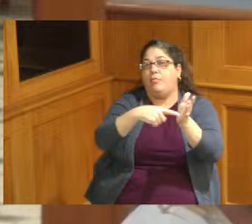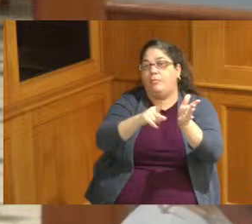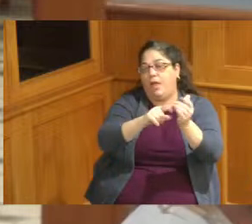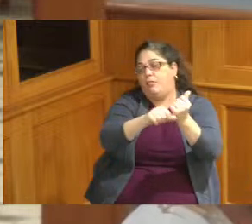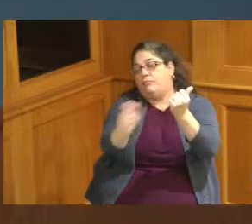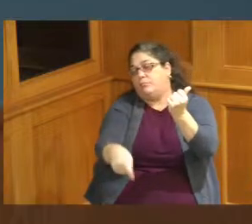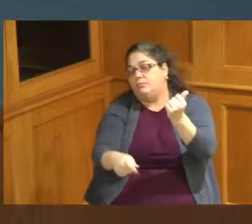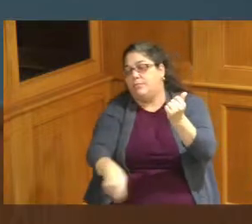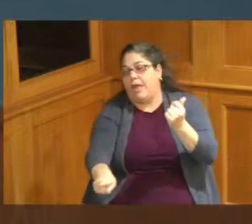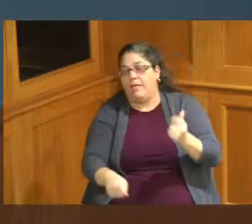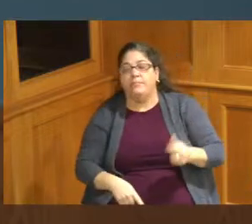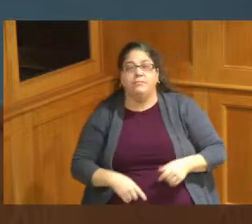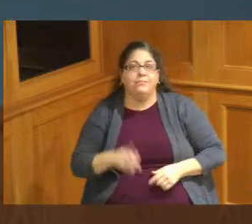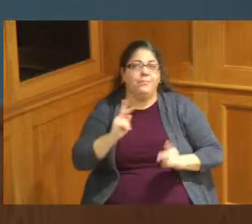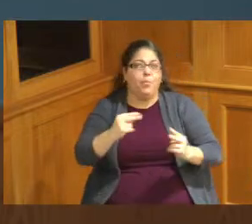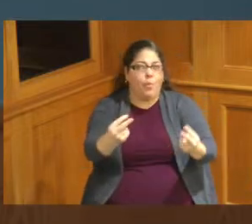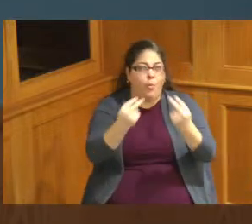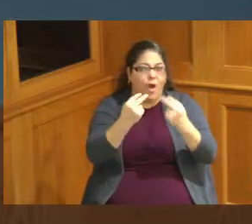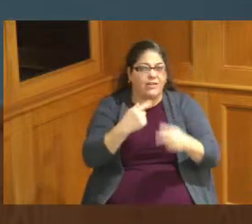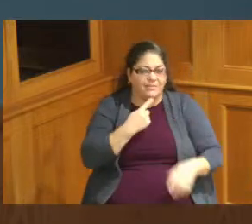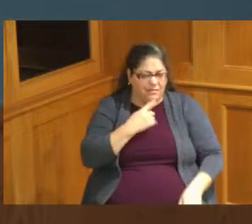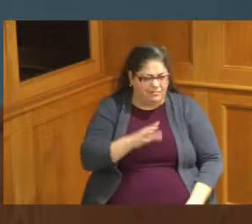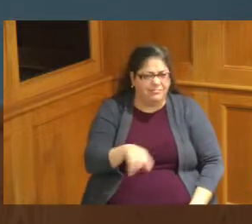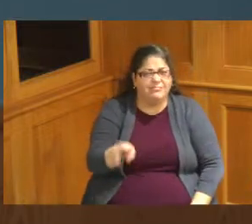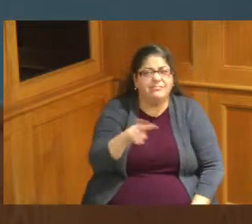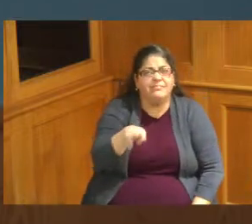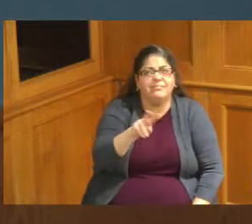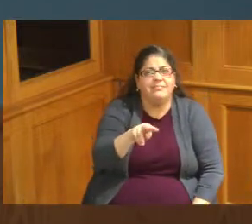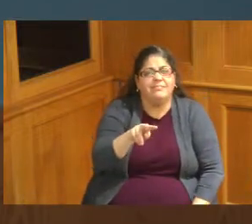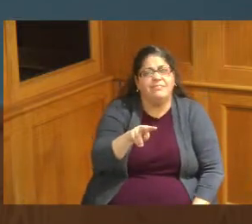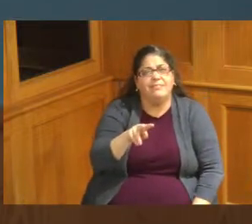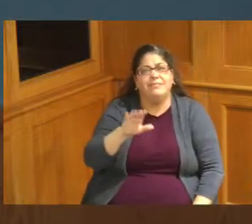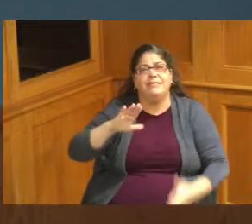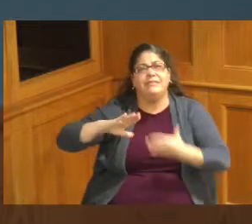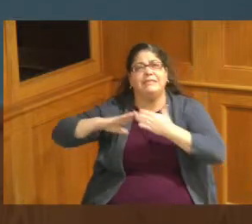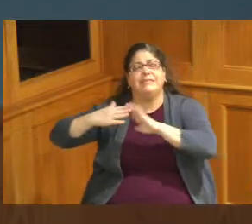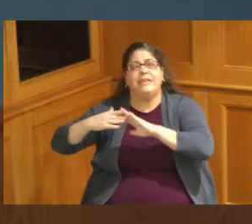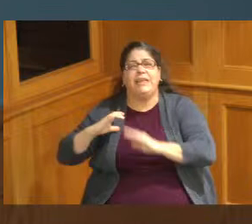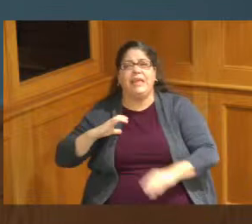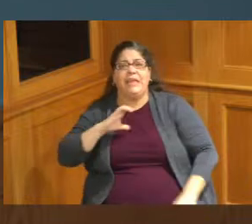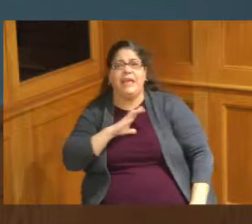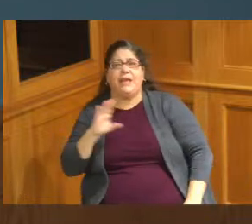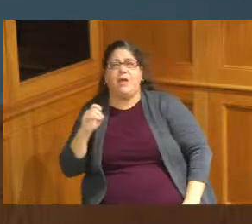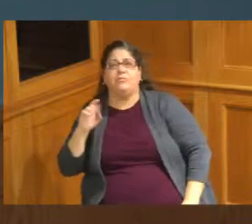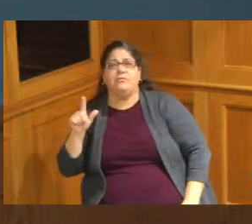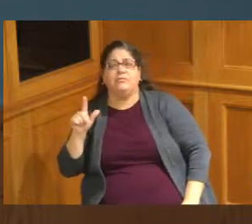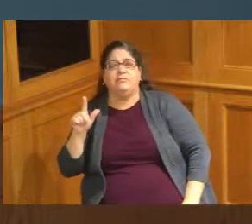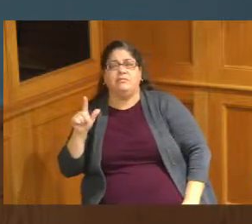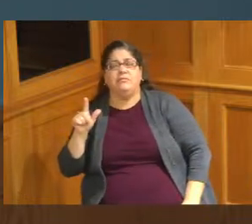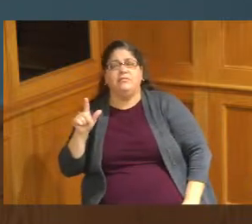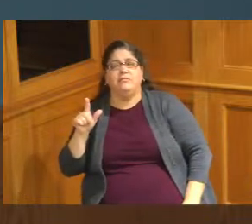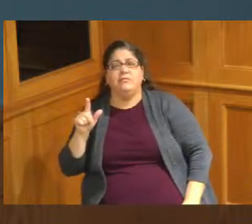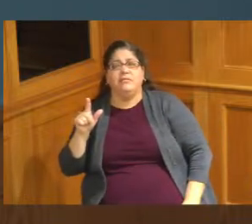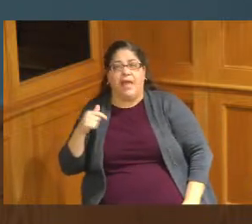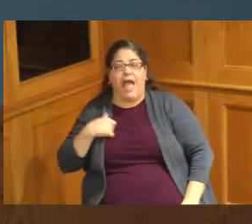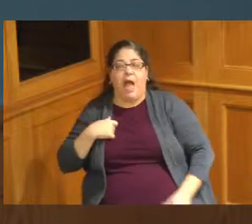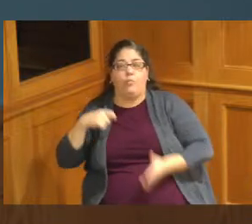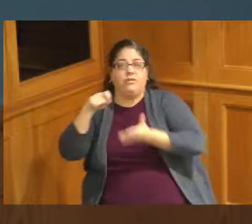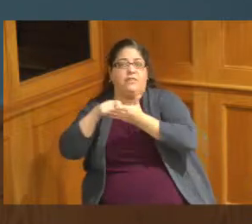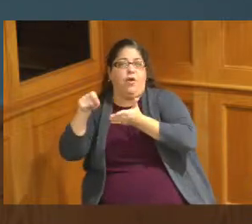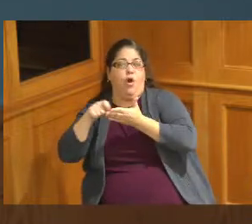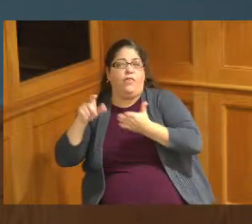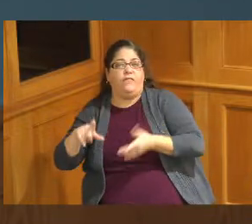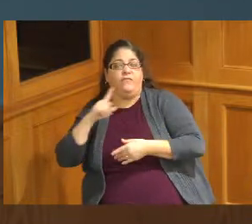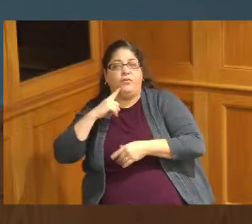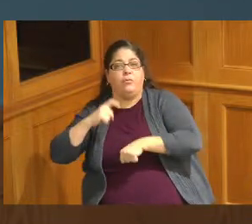wanted people who are watching, because they may look at, city council. I was the author of the prompt pay law,